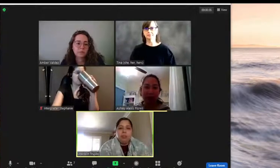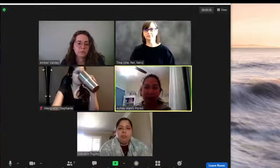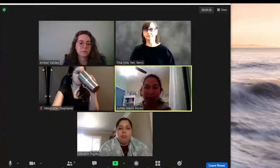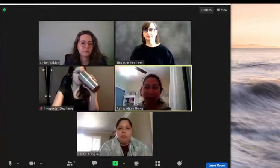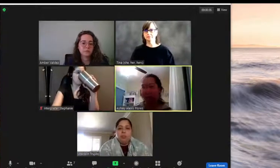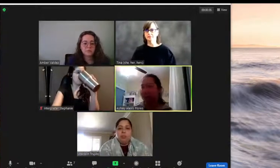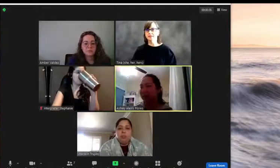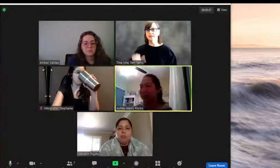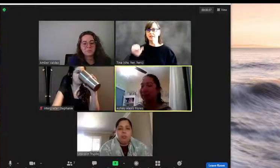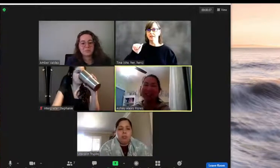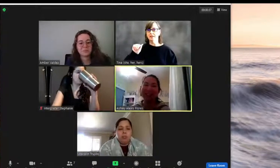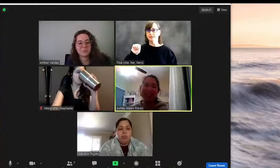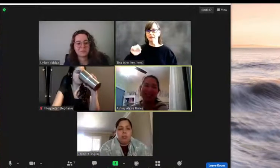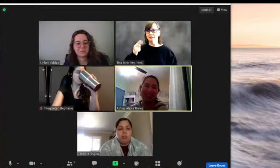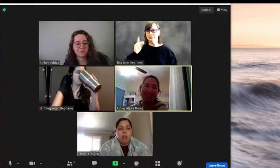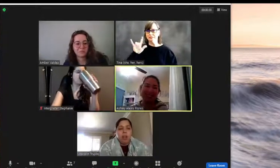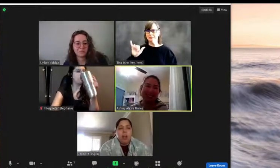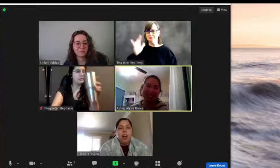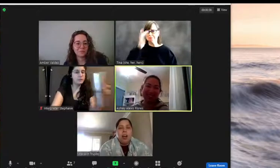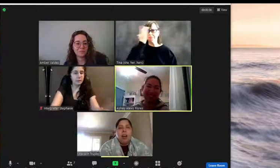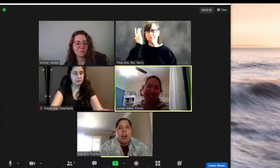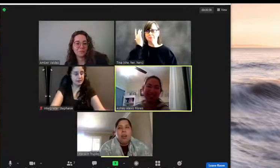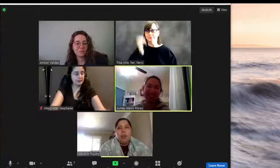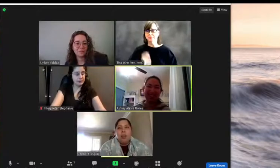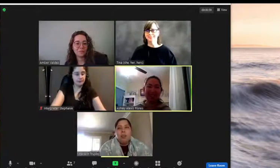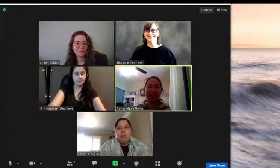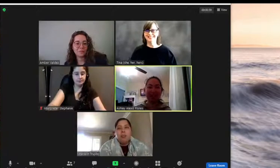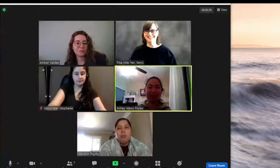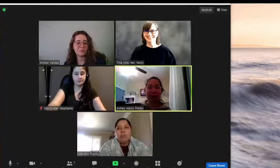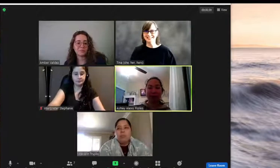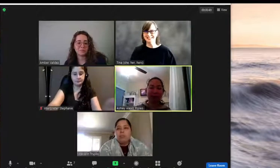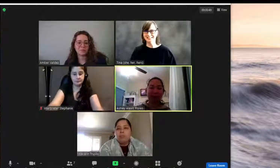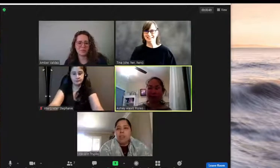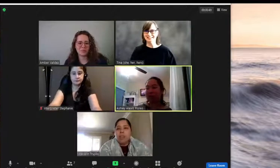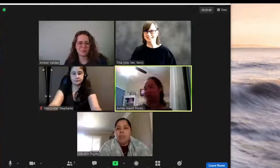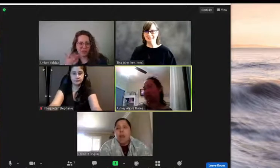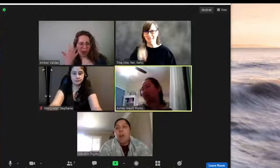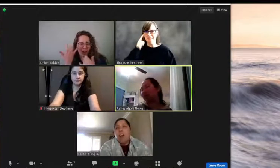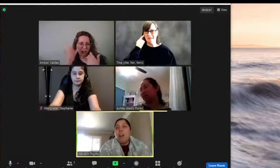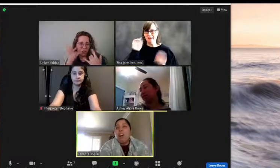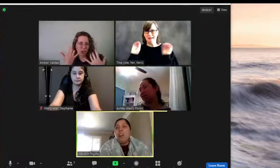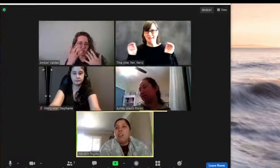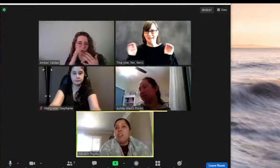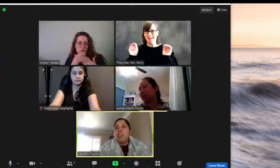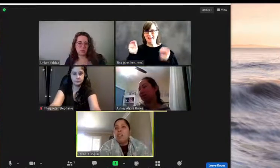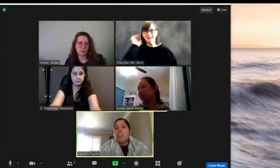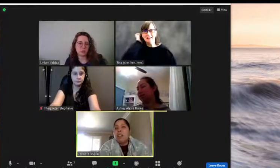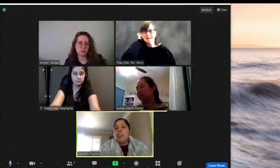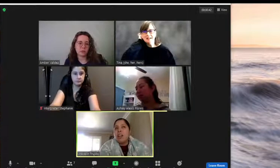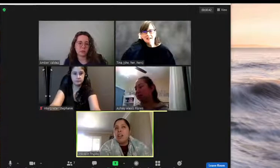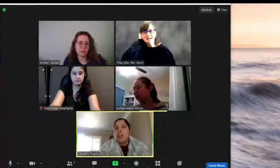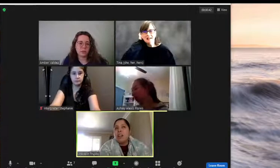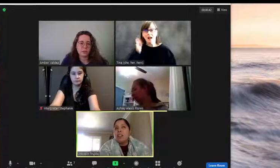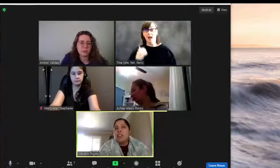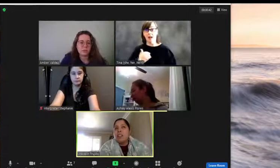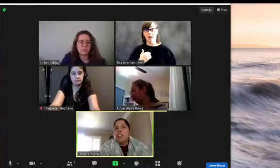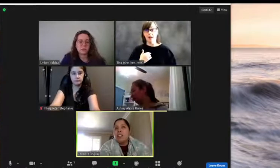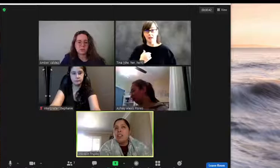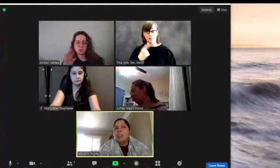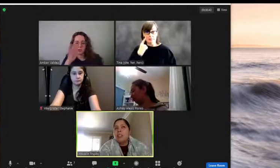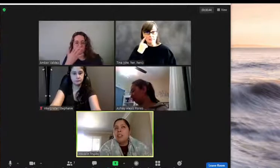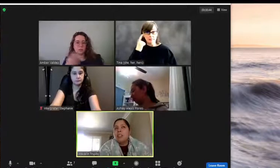I don't have a topic in mind. So far. Um, Do you have a topic in mind? well, I don't know. I was thinking